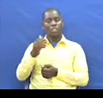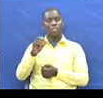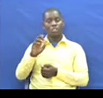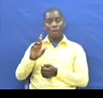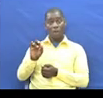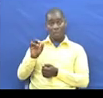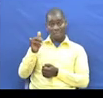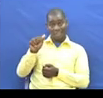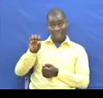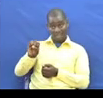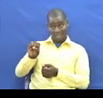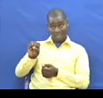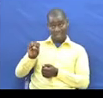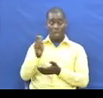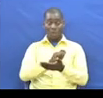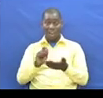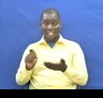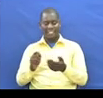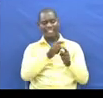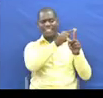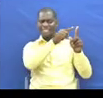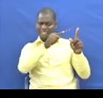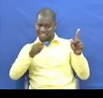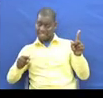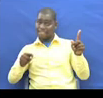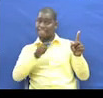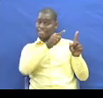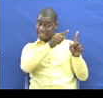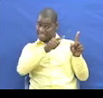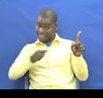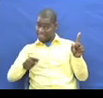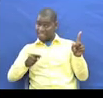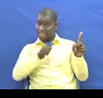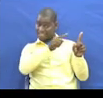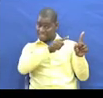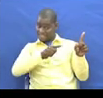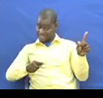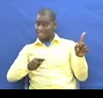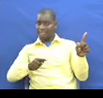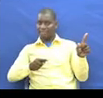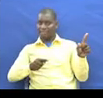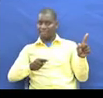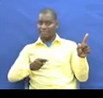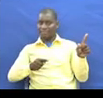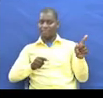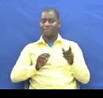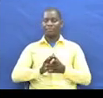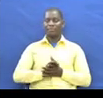the arrows. If I choose this one to be here, right? This one here, this one